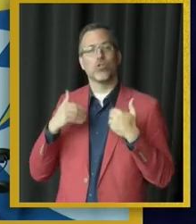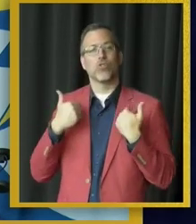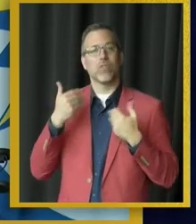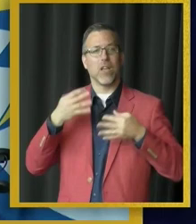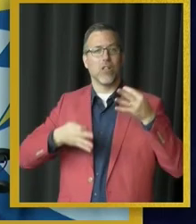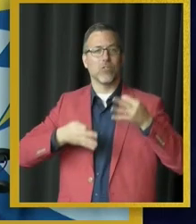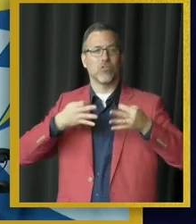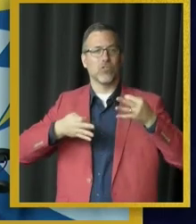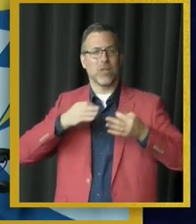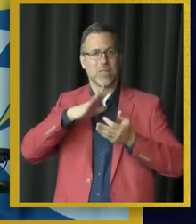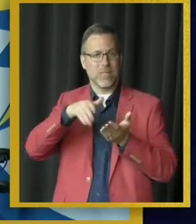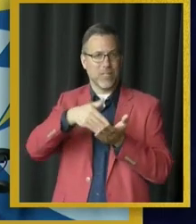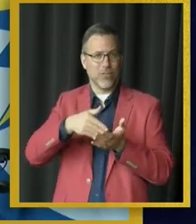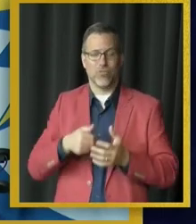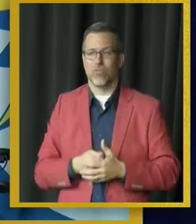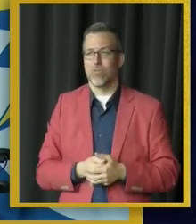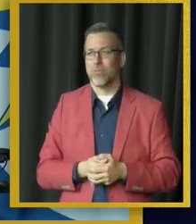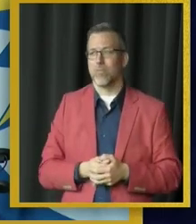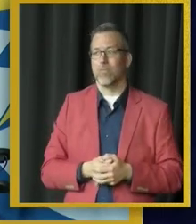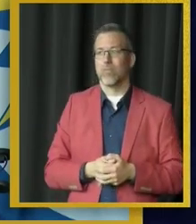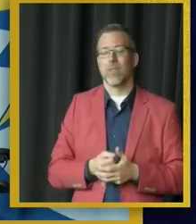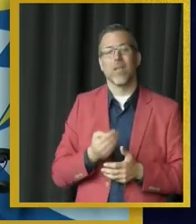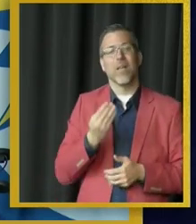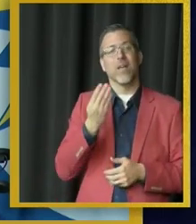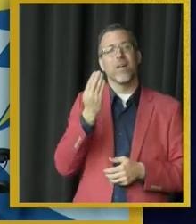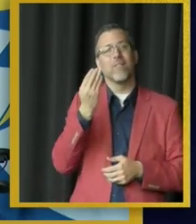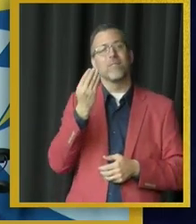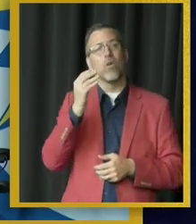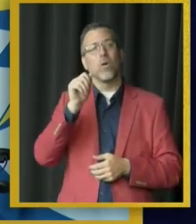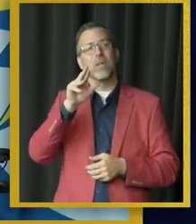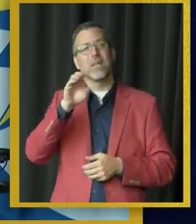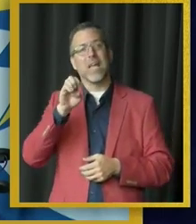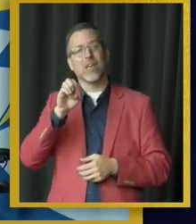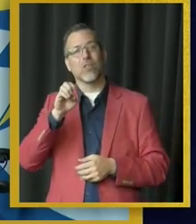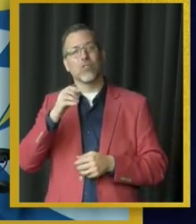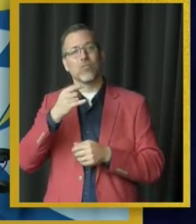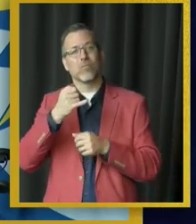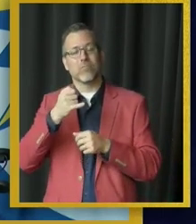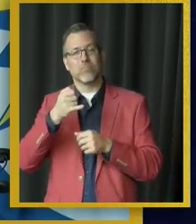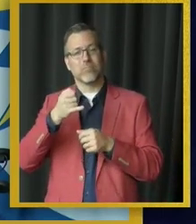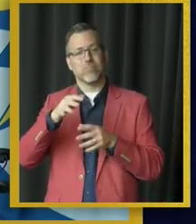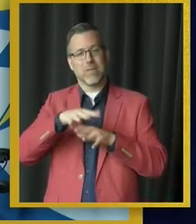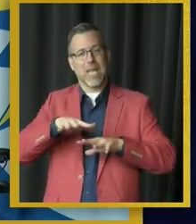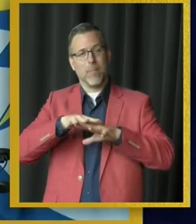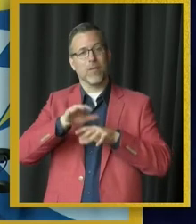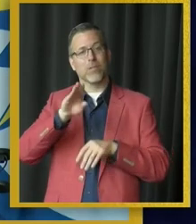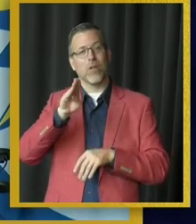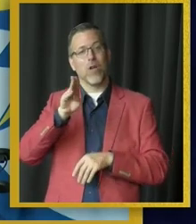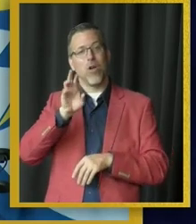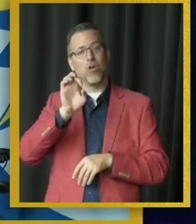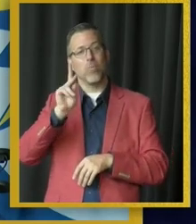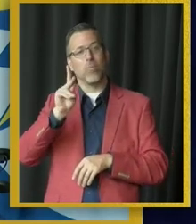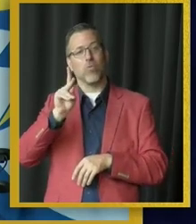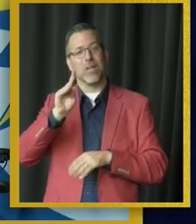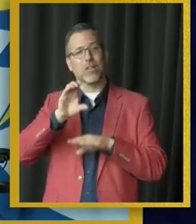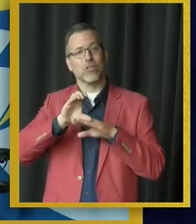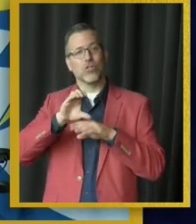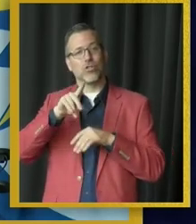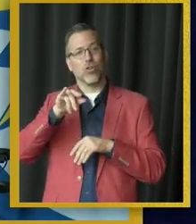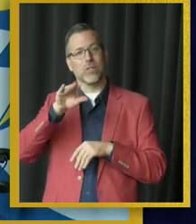center. This 14-acre campus on Brick Church Pike will enable us to implement a